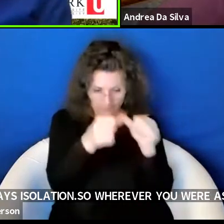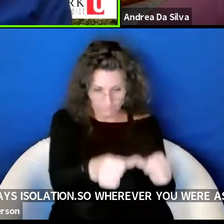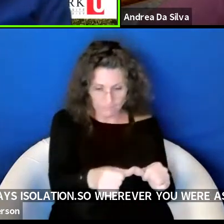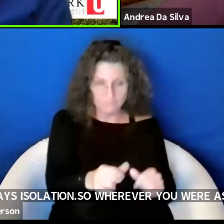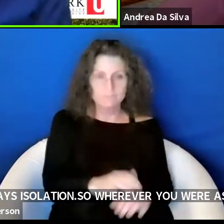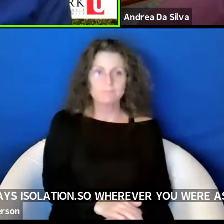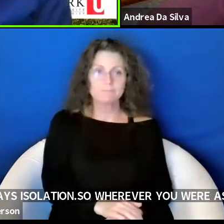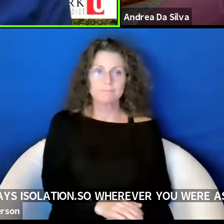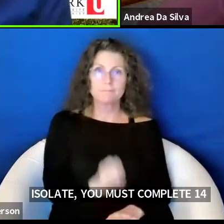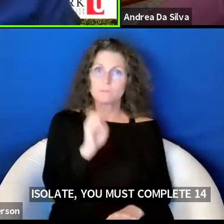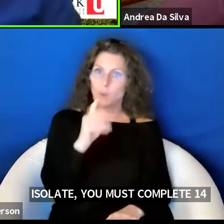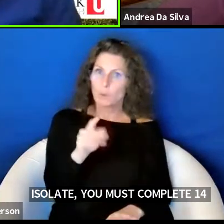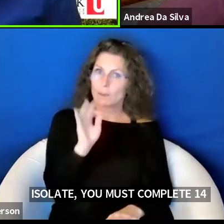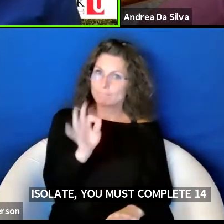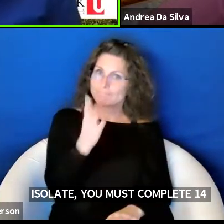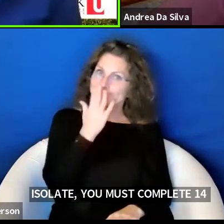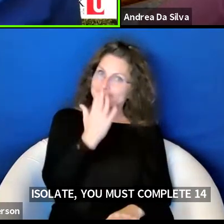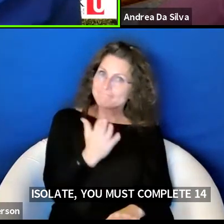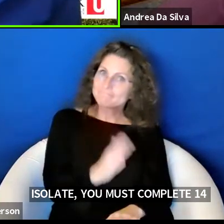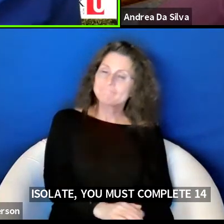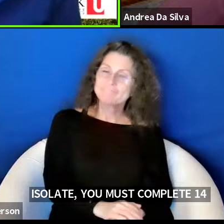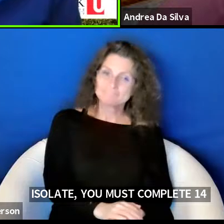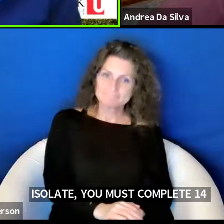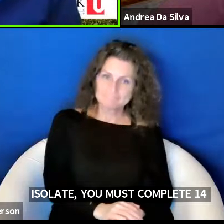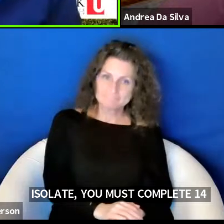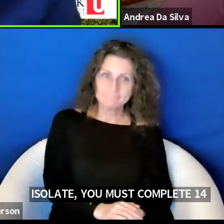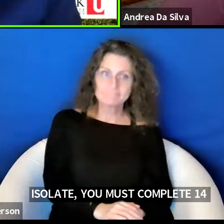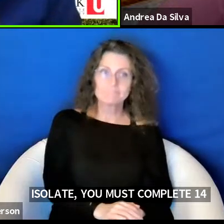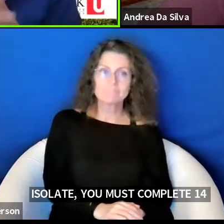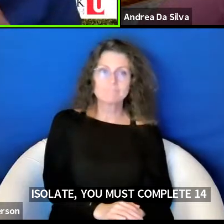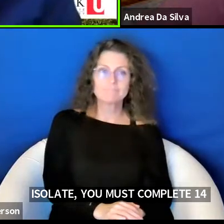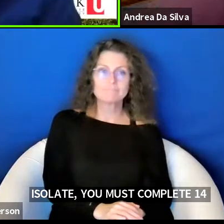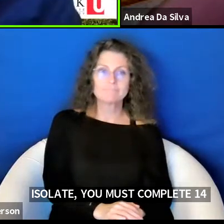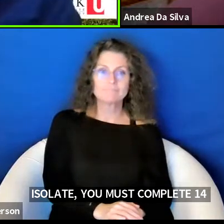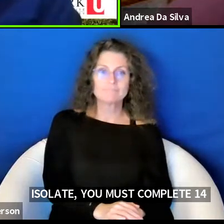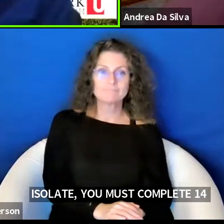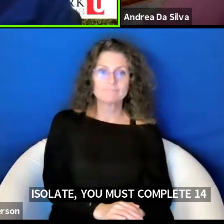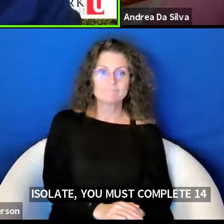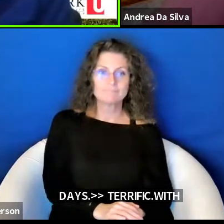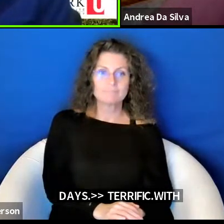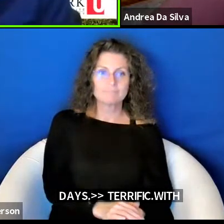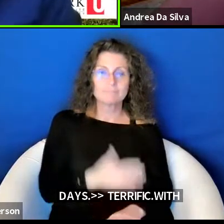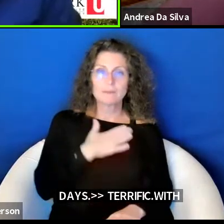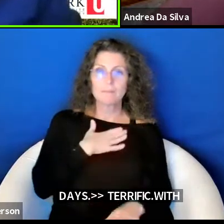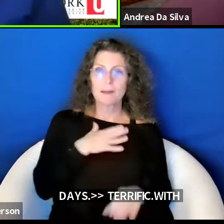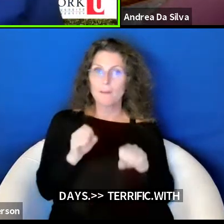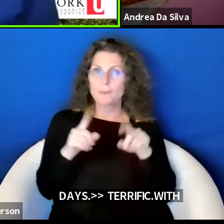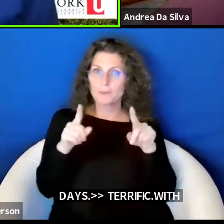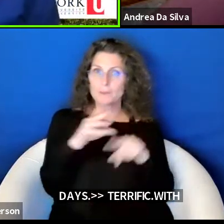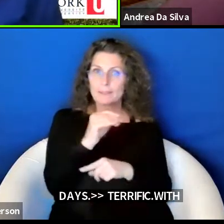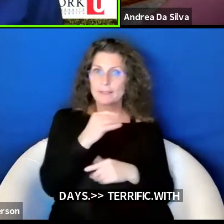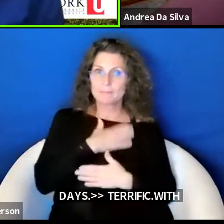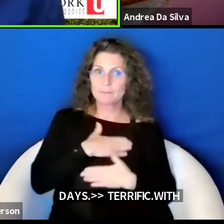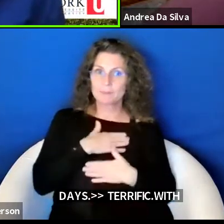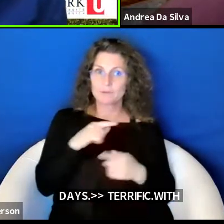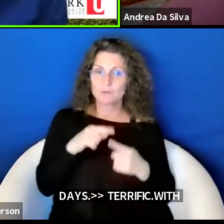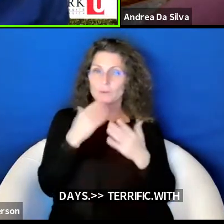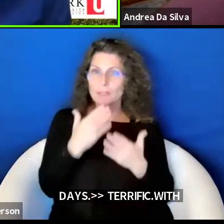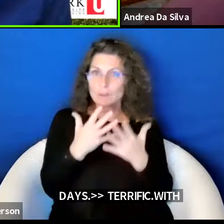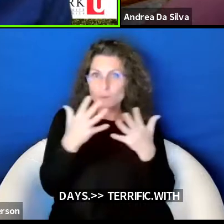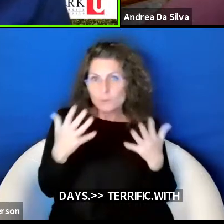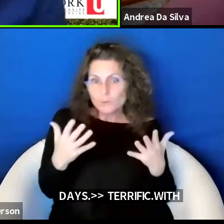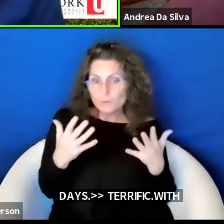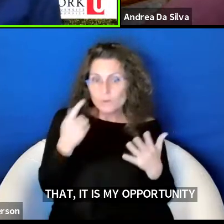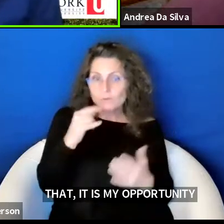Terrific. With that, it is my opportunity and pleasure to thank you so much for